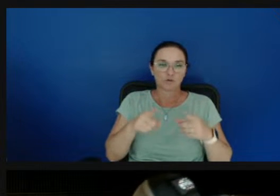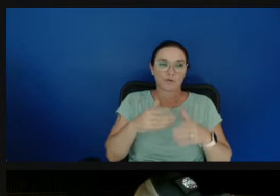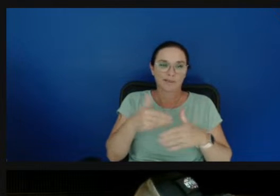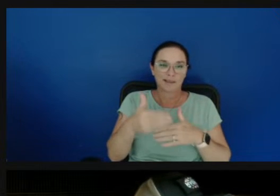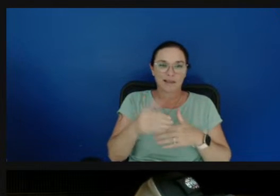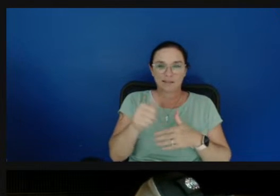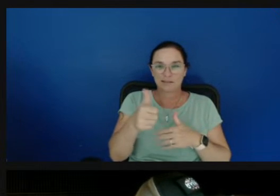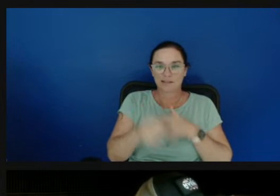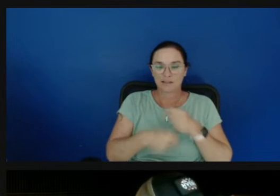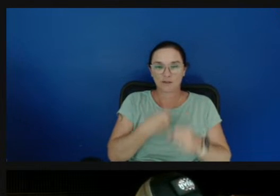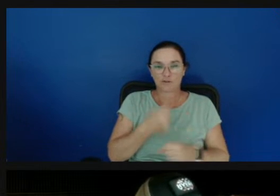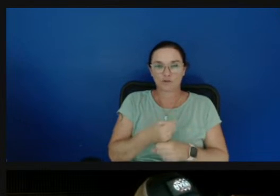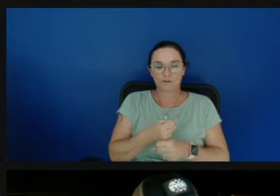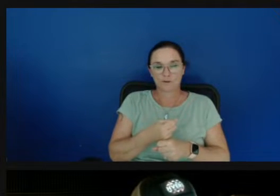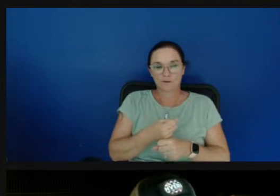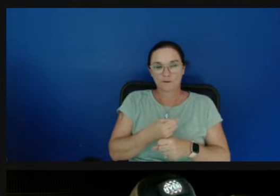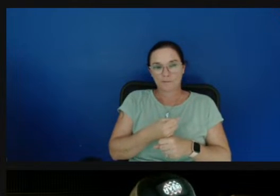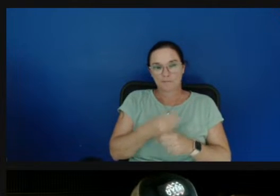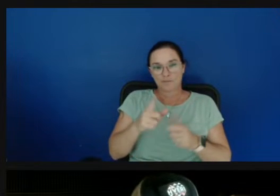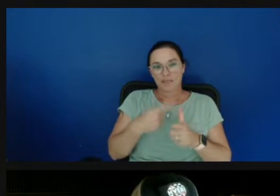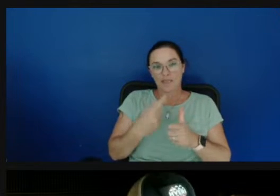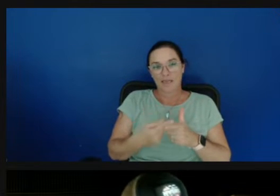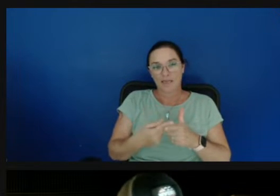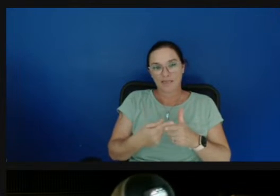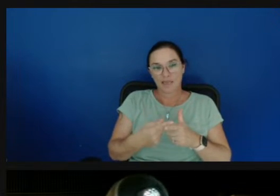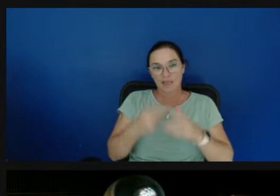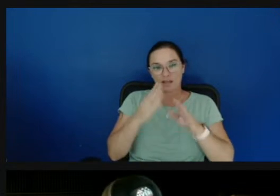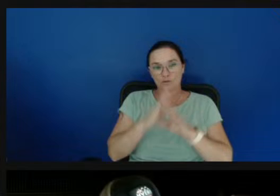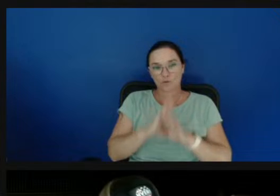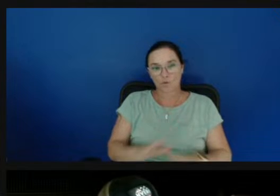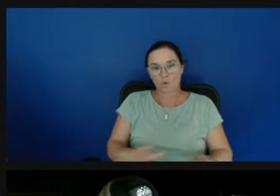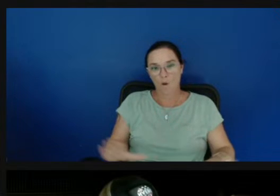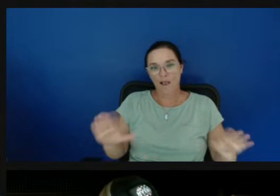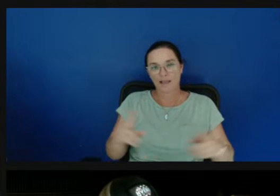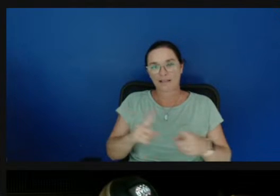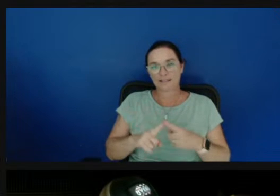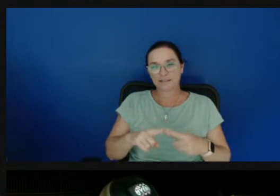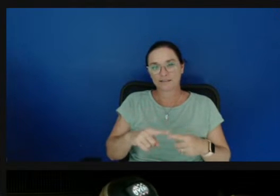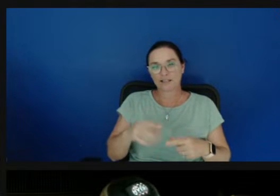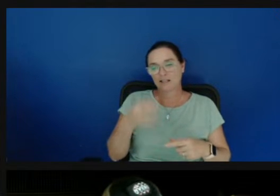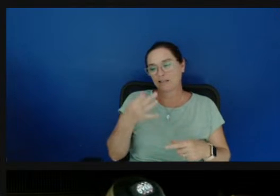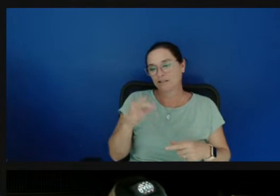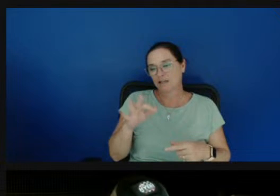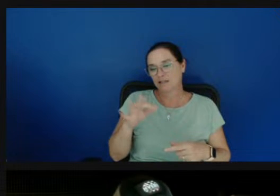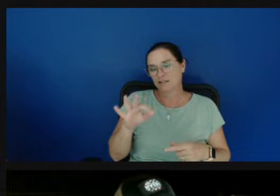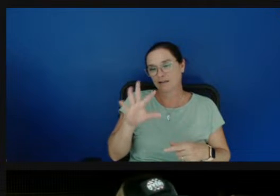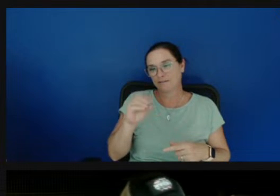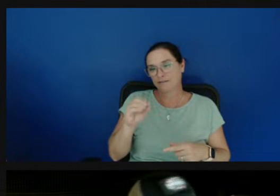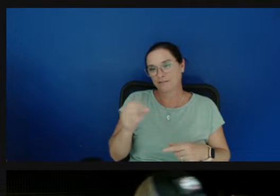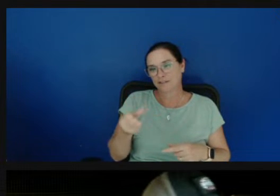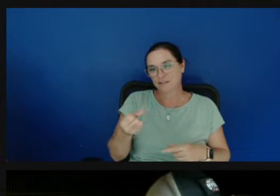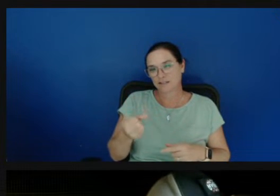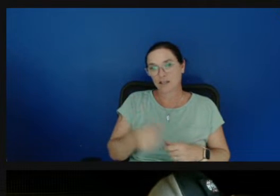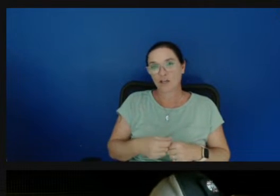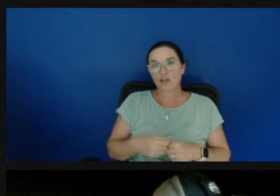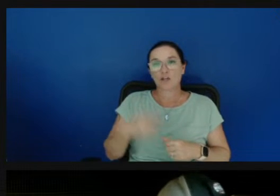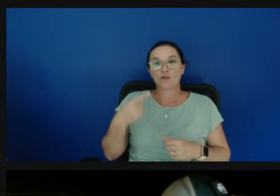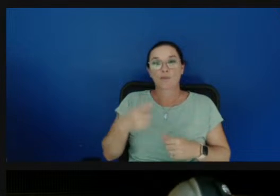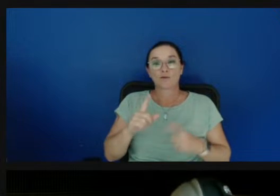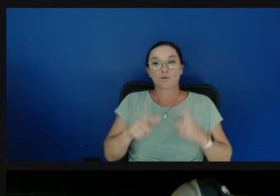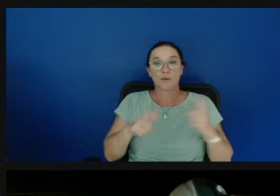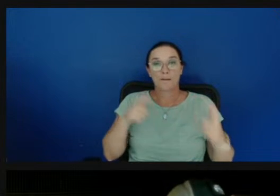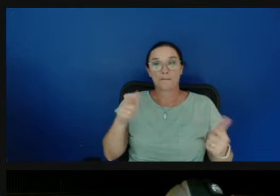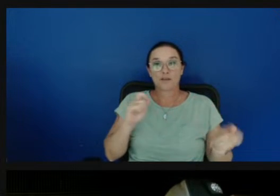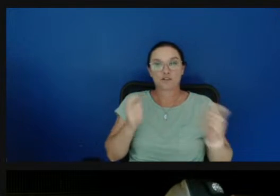years or so. And then a volcano goes quiet until the 50s. So this was really a monumental change in how the volcano